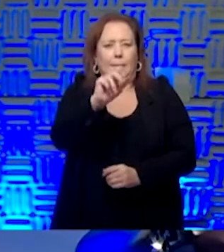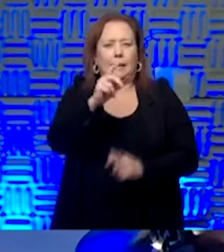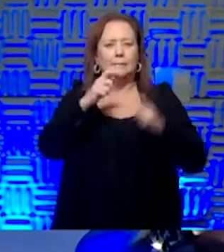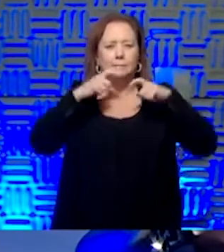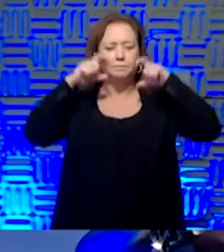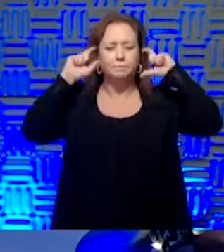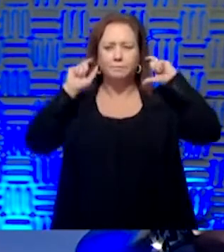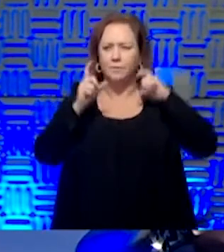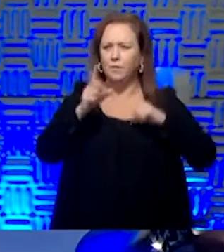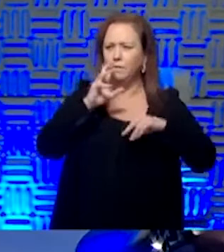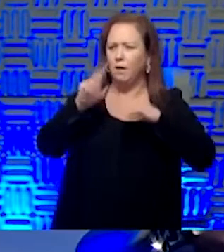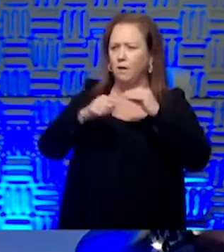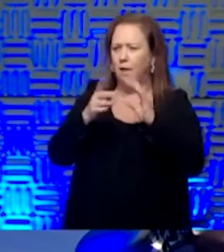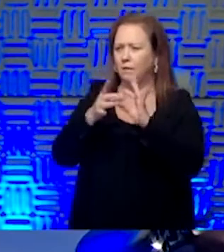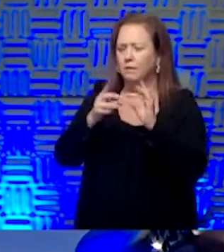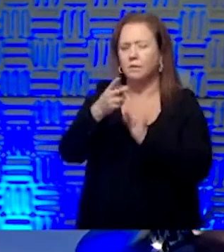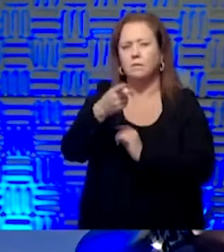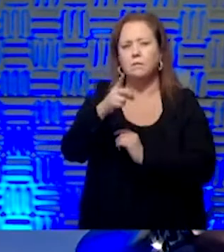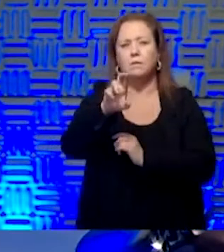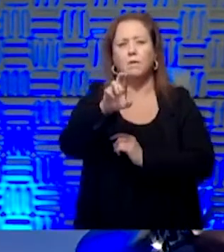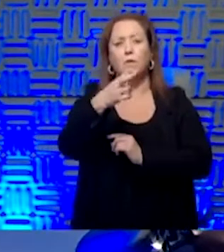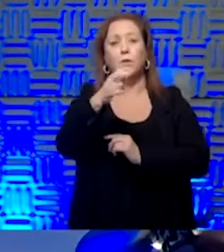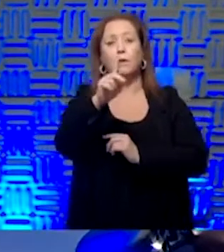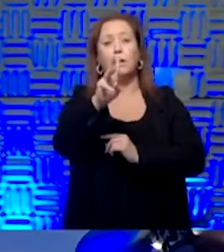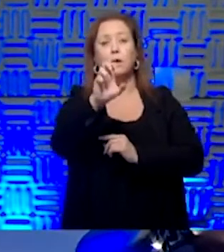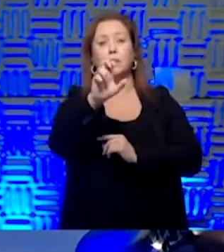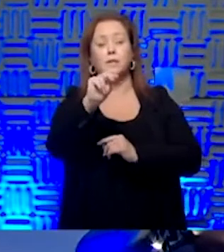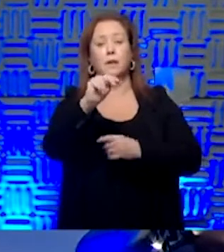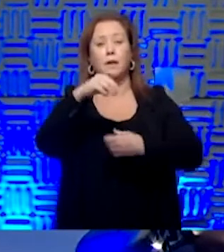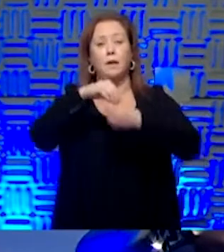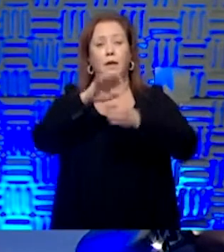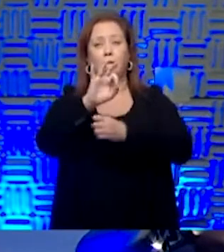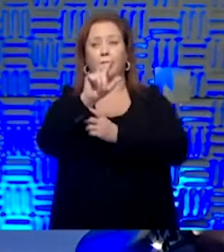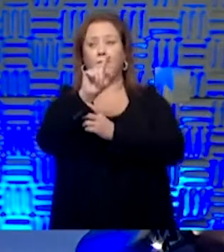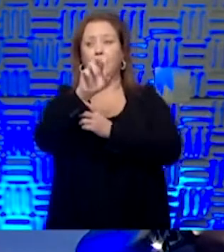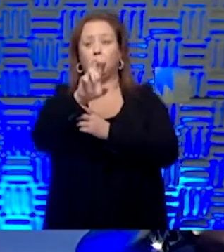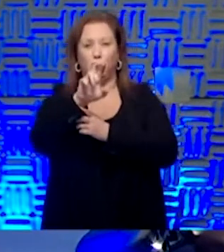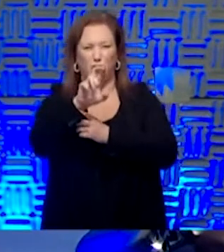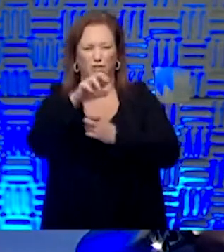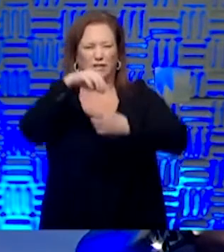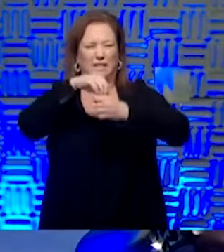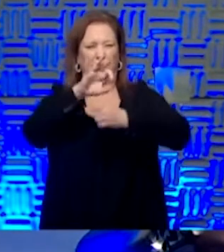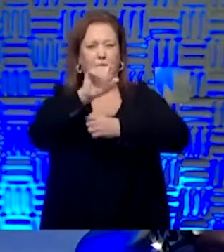this one, Dr. Hawkinson, about people putting filters inside the masks that they're making.